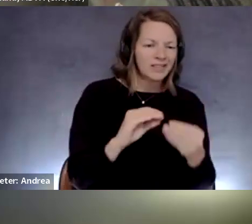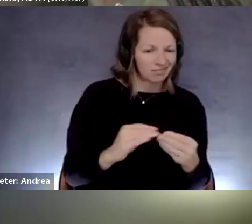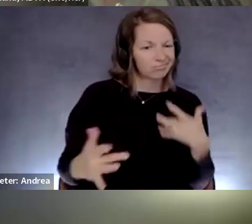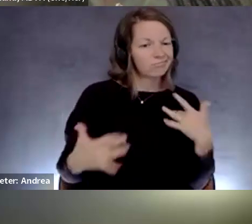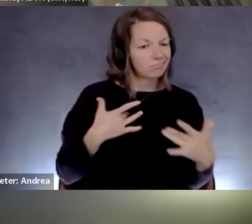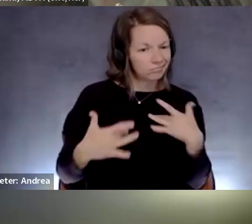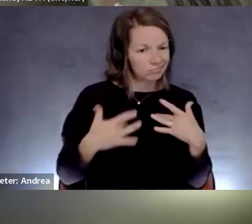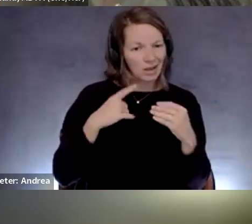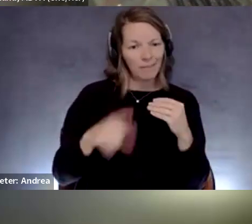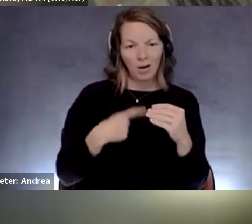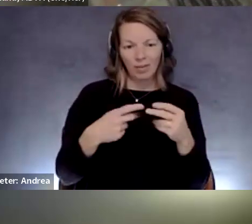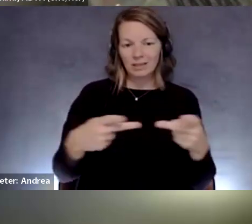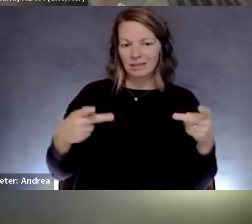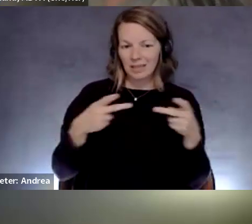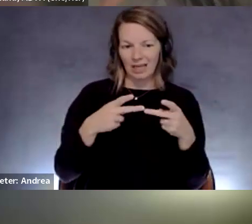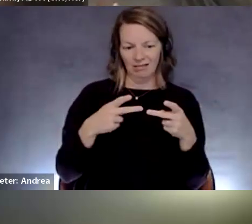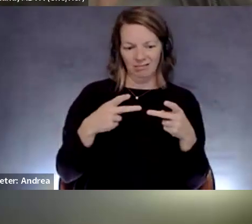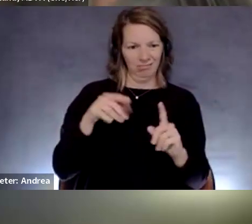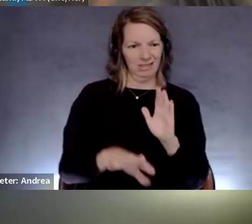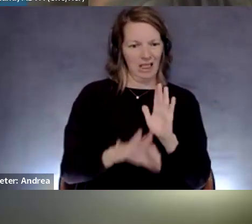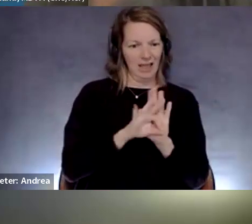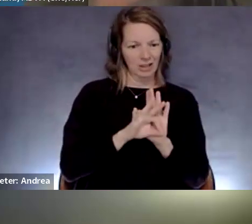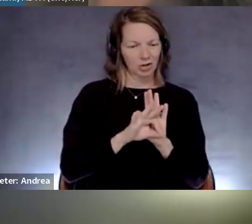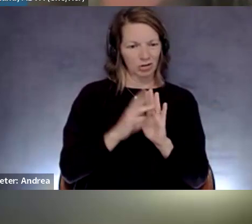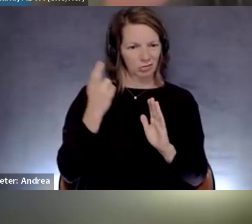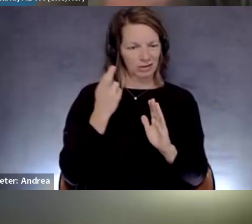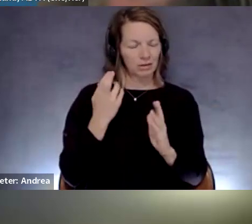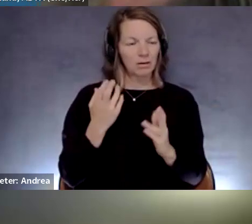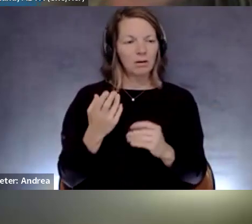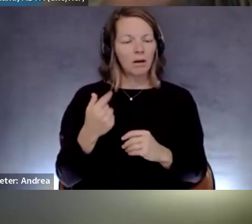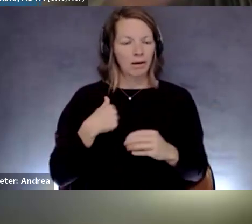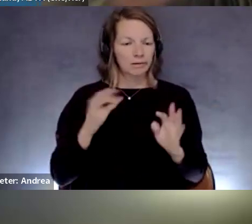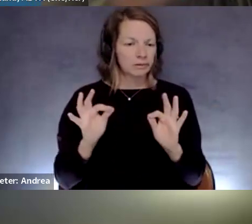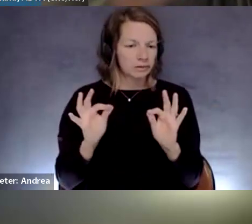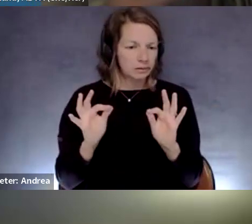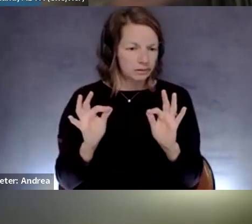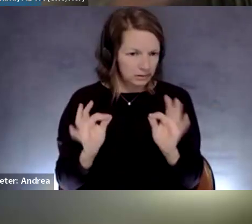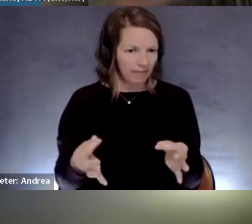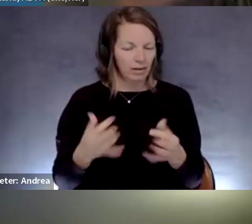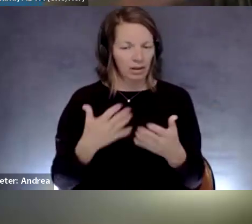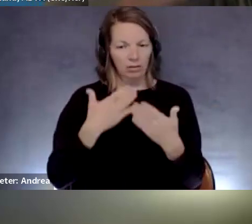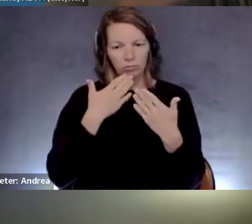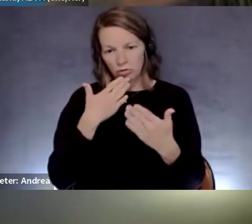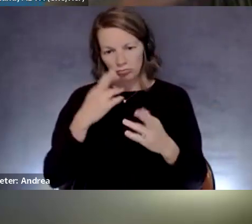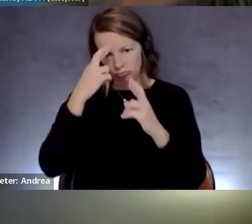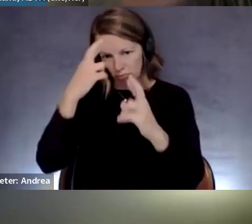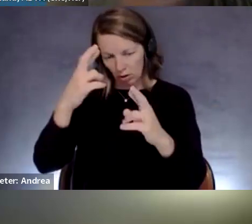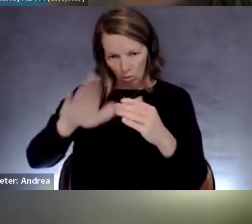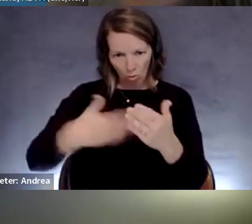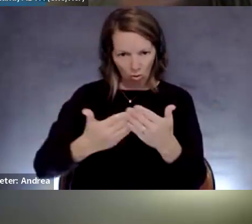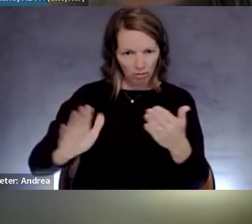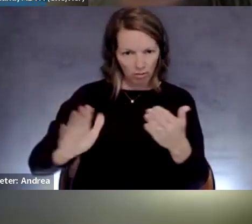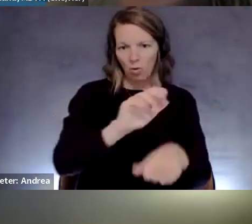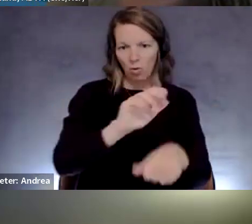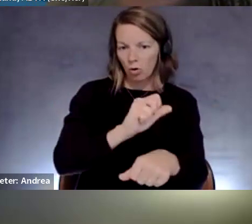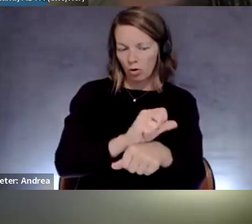concerns about the site selection. And I'll just say that I definitely appreciate and respect all the work that